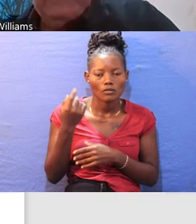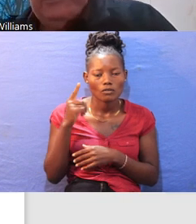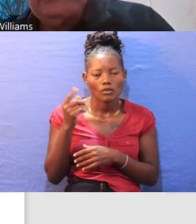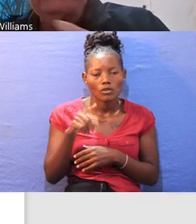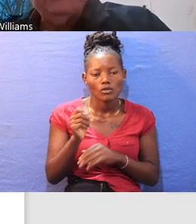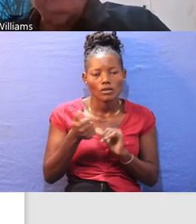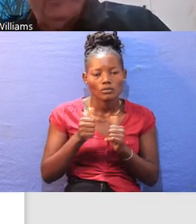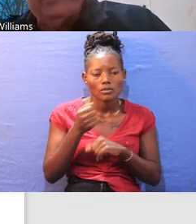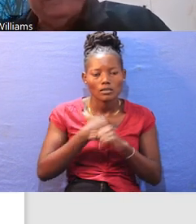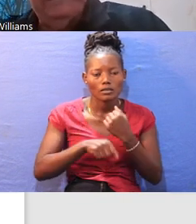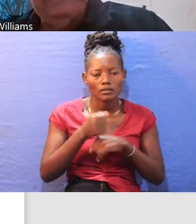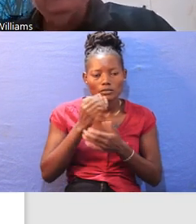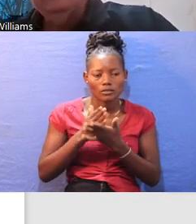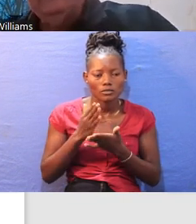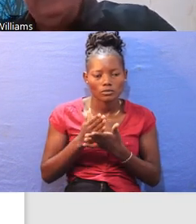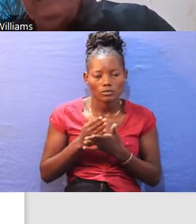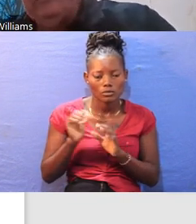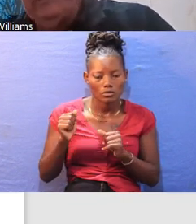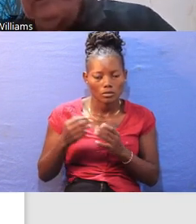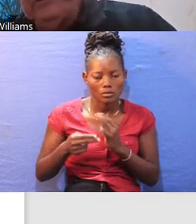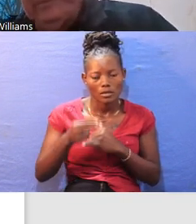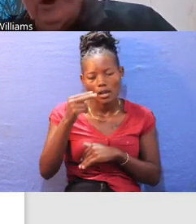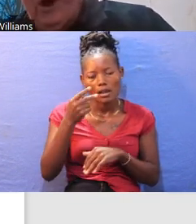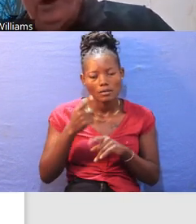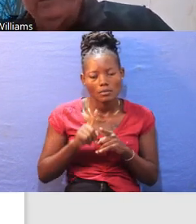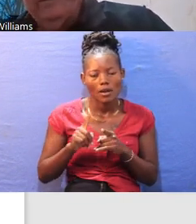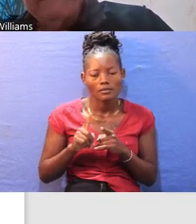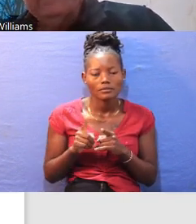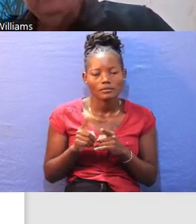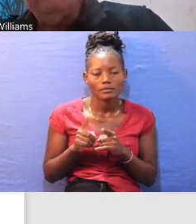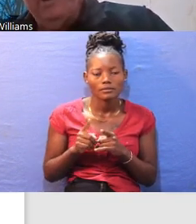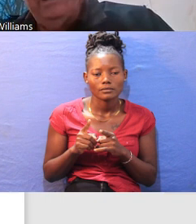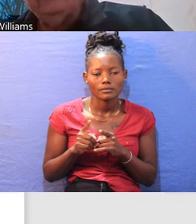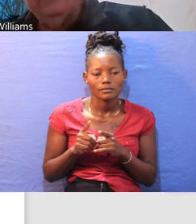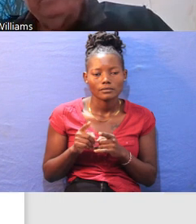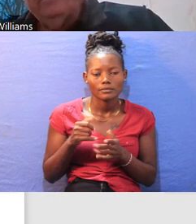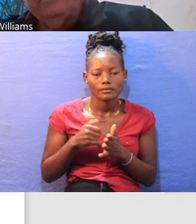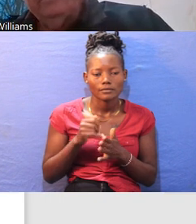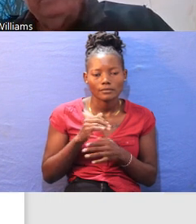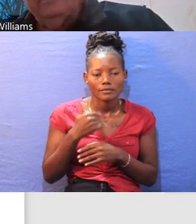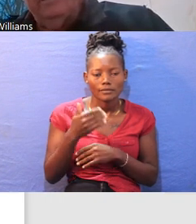do conditioning for your sport or activity. Now, even though it can still be hard, but